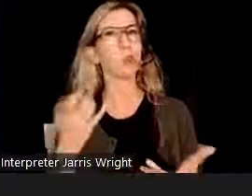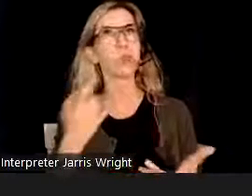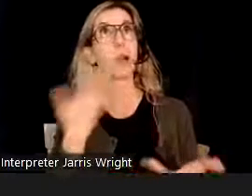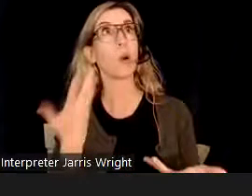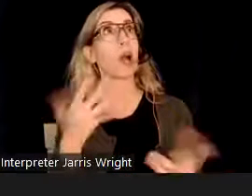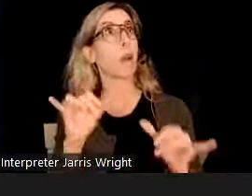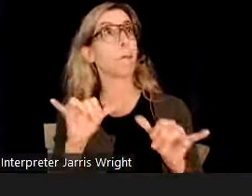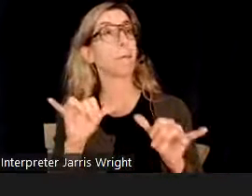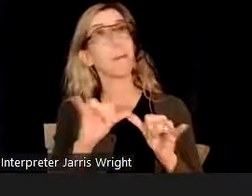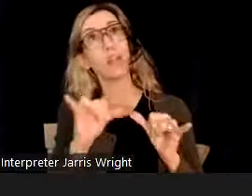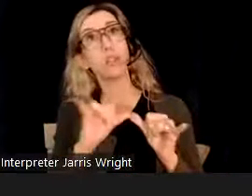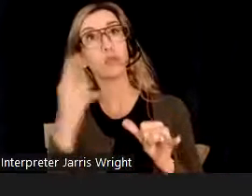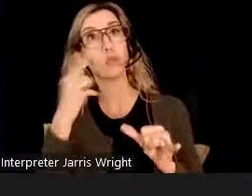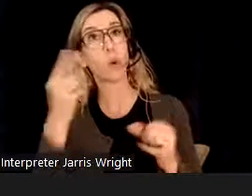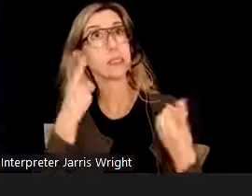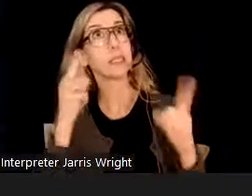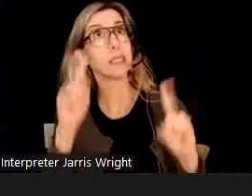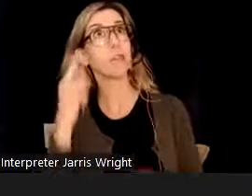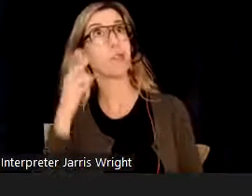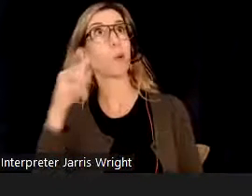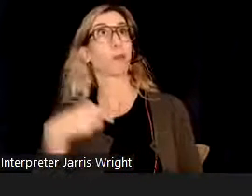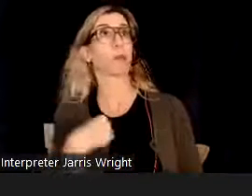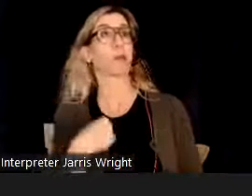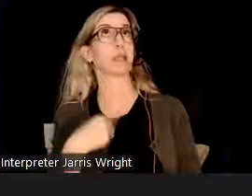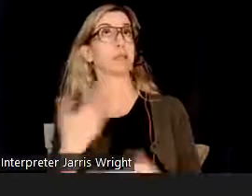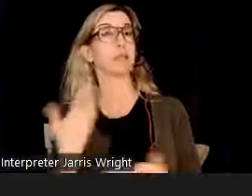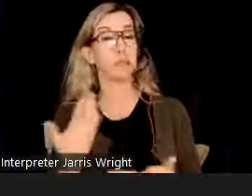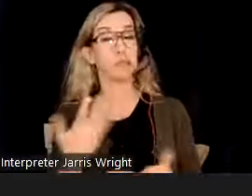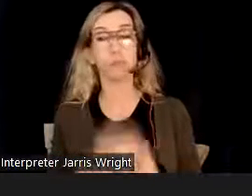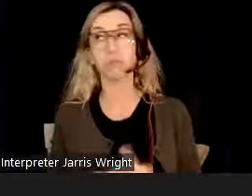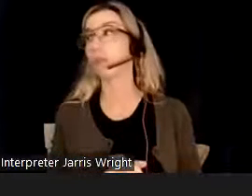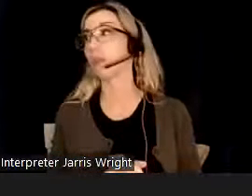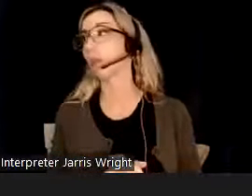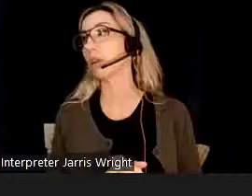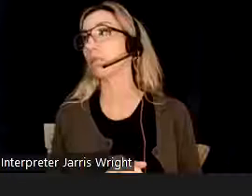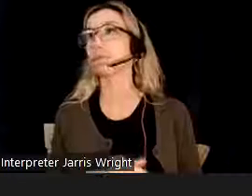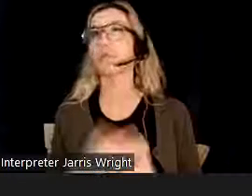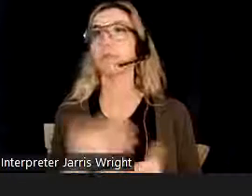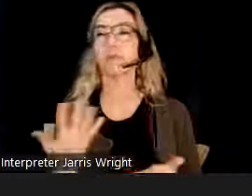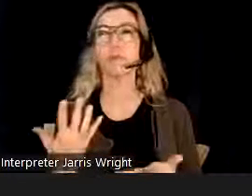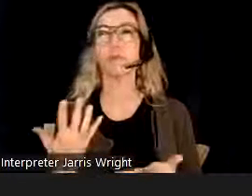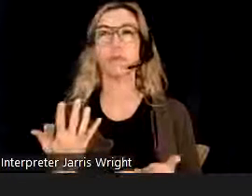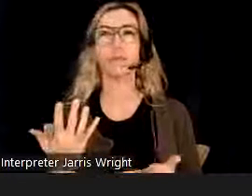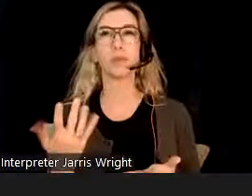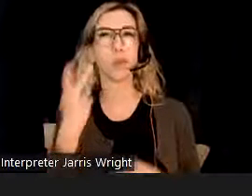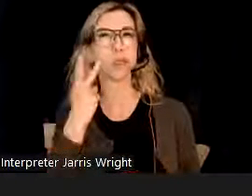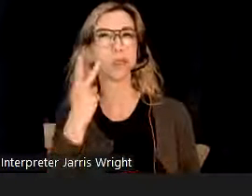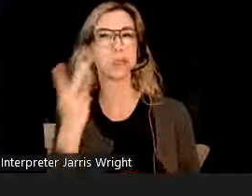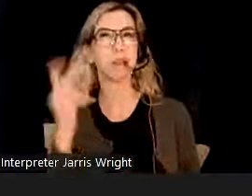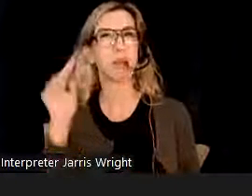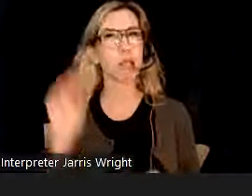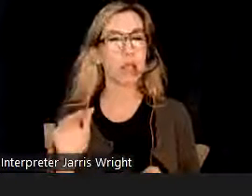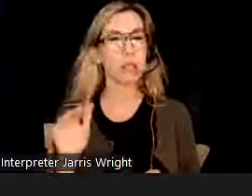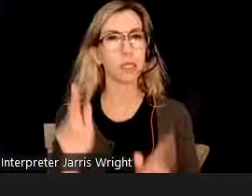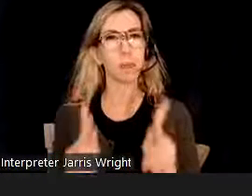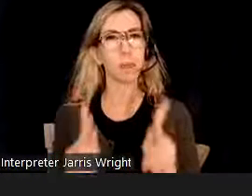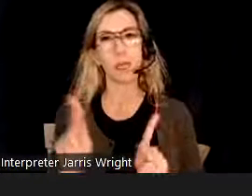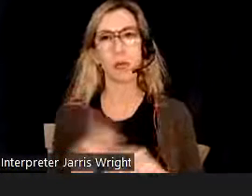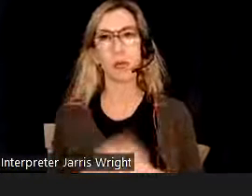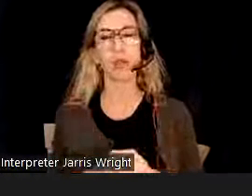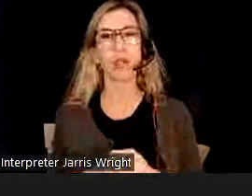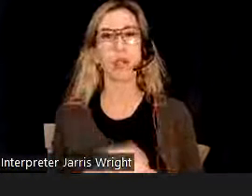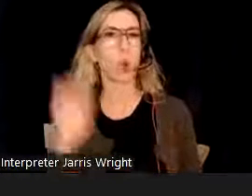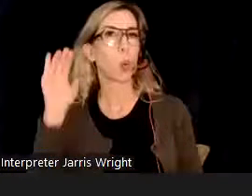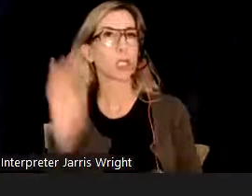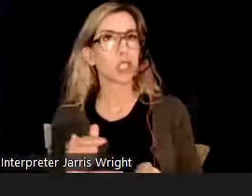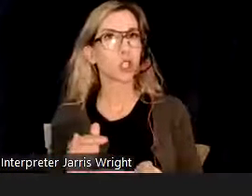for me would be seeing less people, just a reduction in